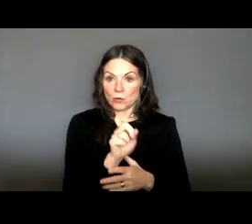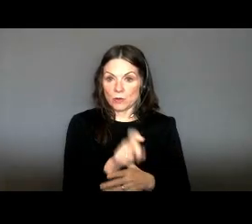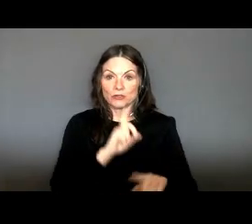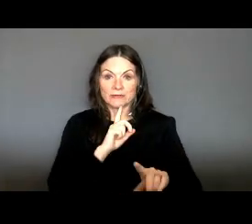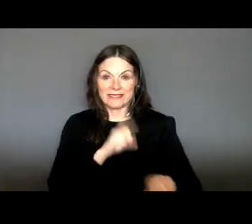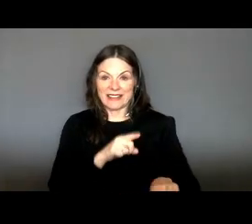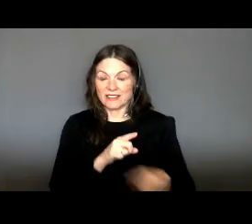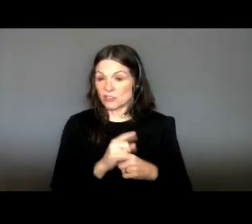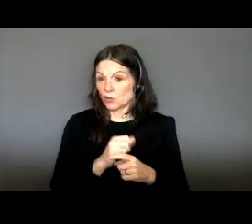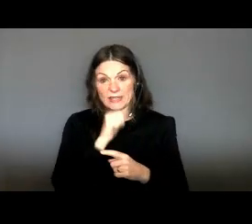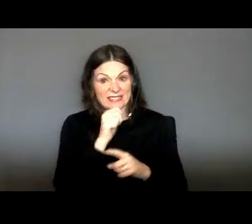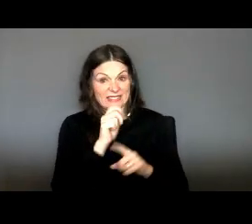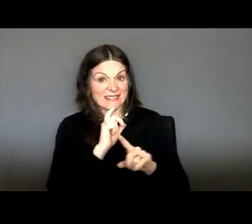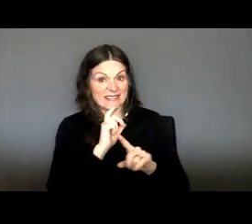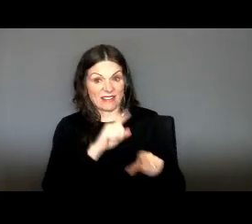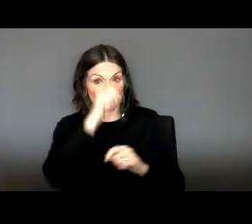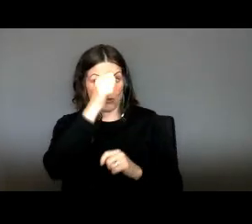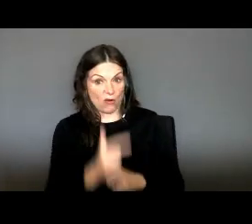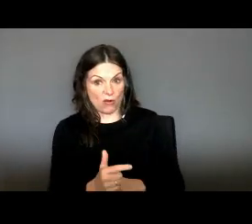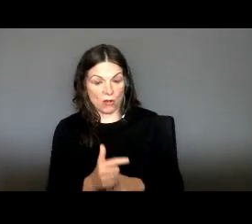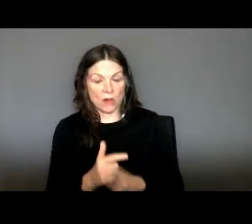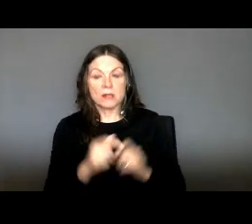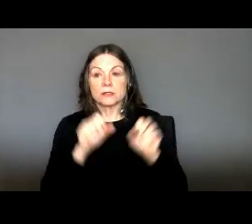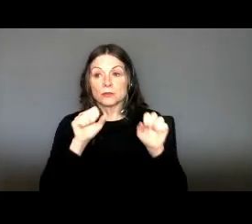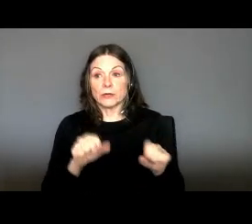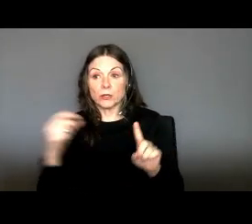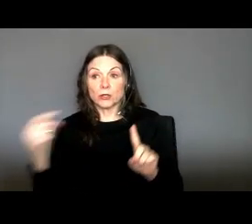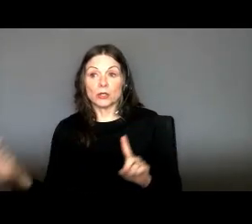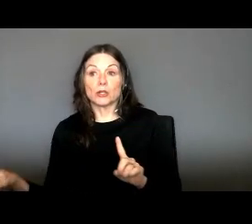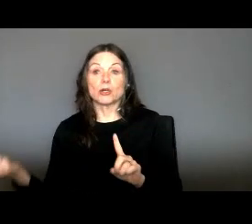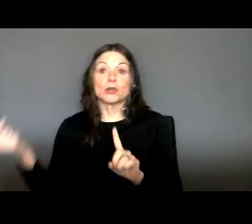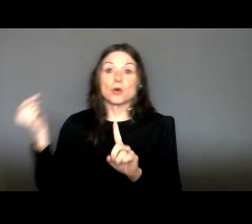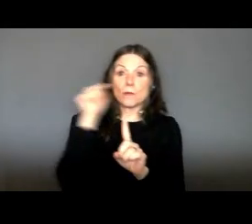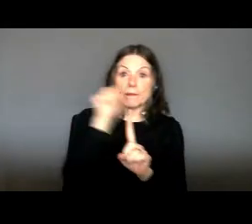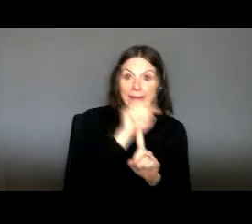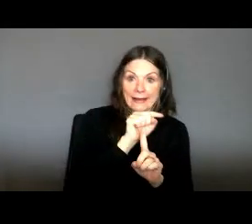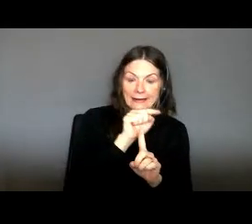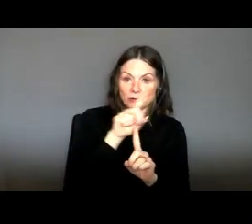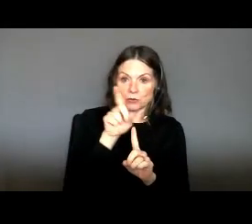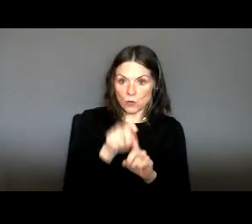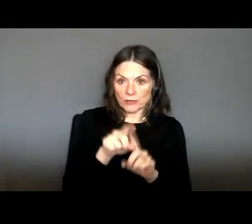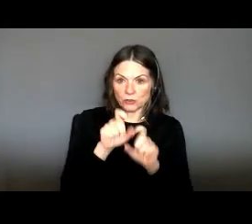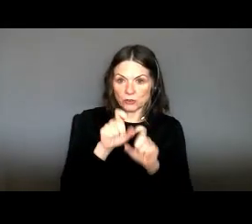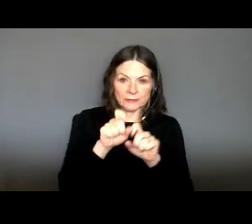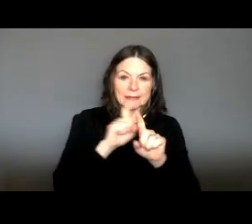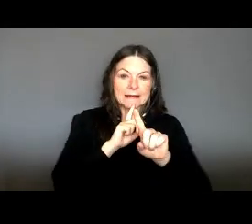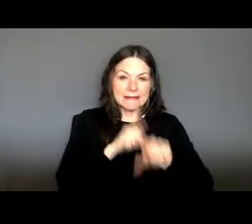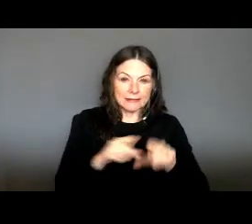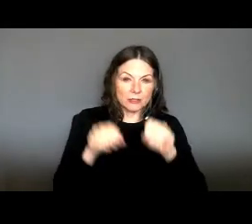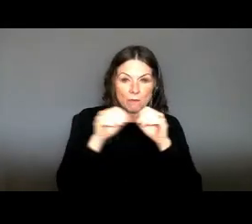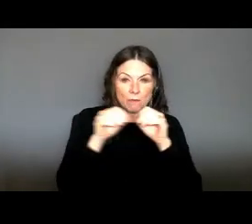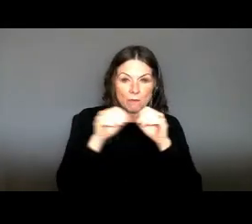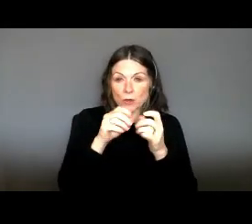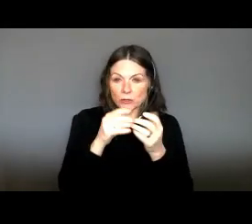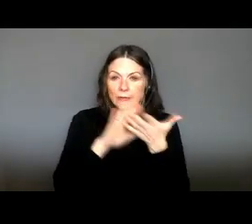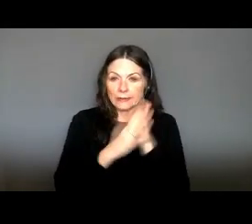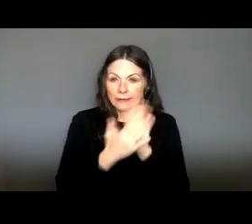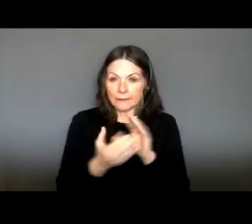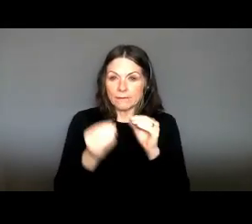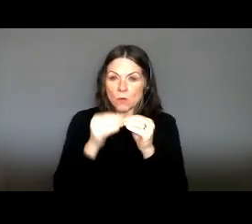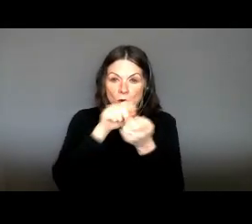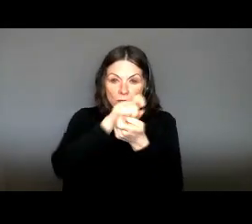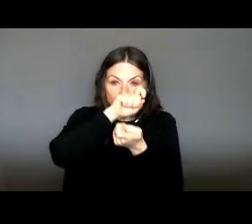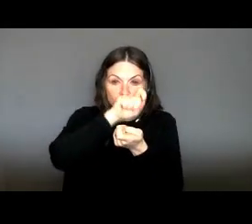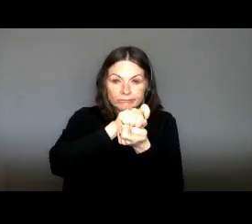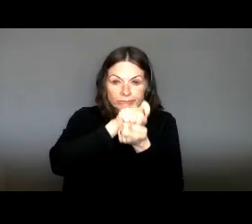all questions were answered. We can return back and we can fill even more questions to make